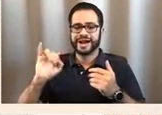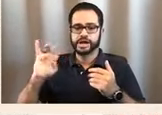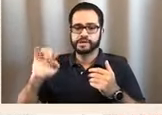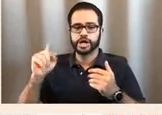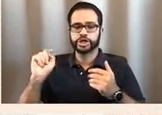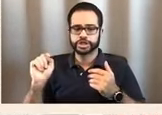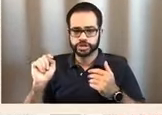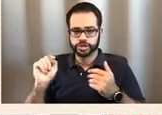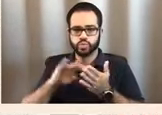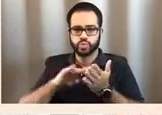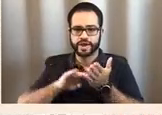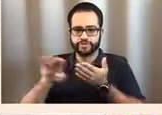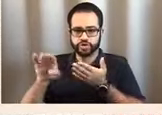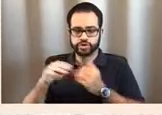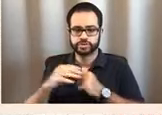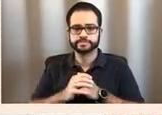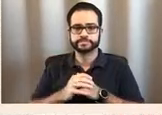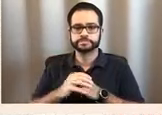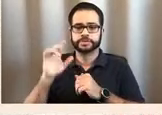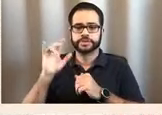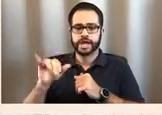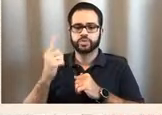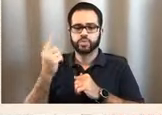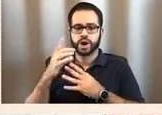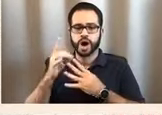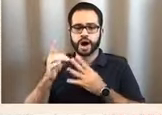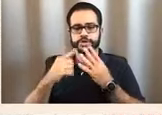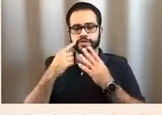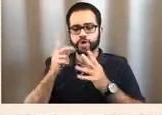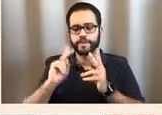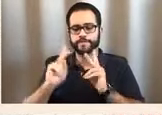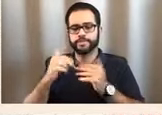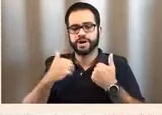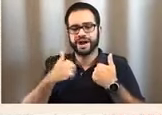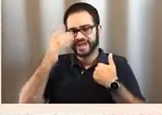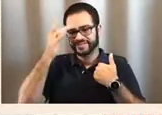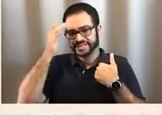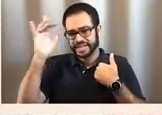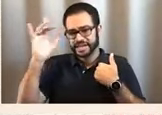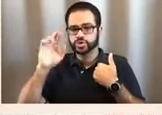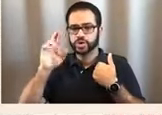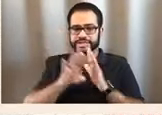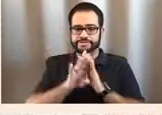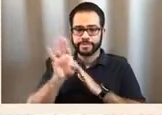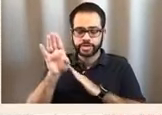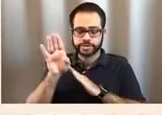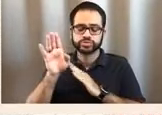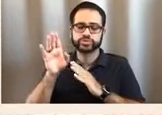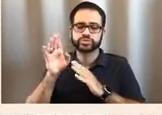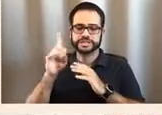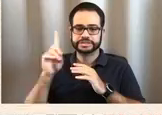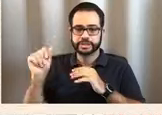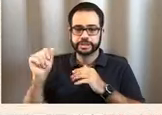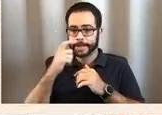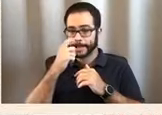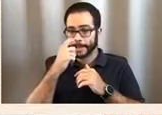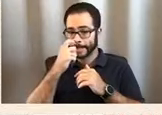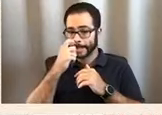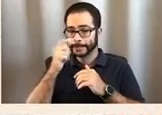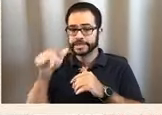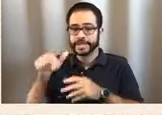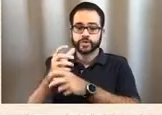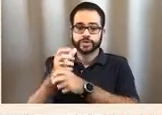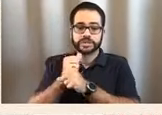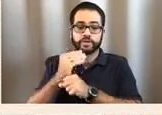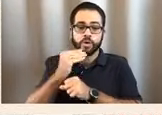waiver is an option for persons with intellectual and developmental disabilities to receive home and community-based services